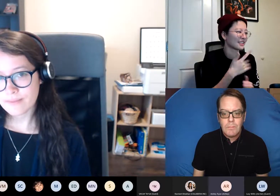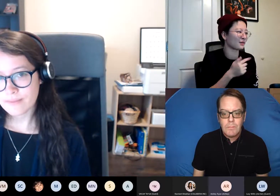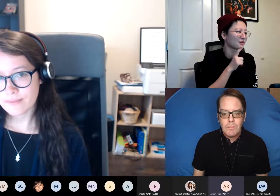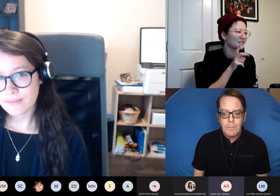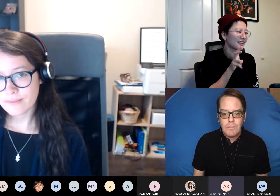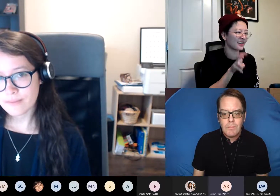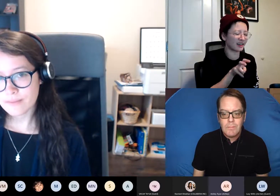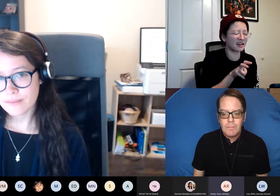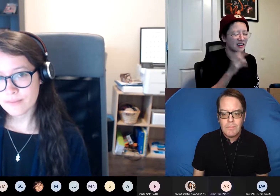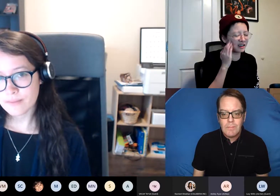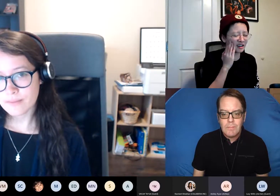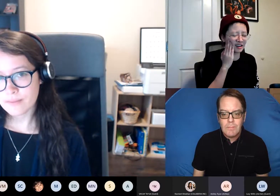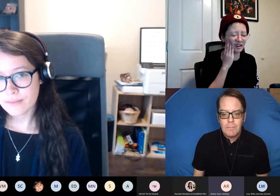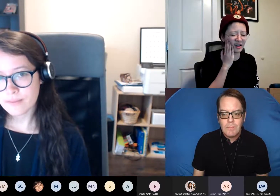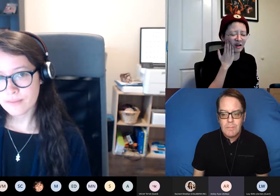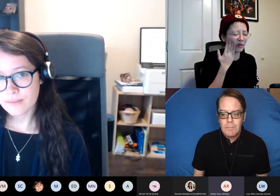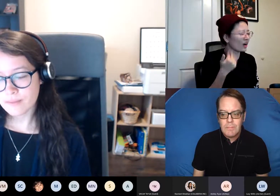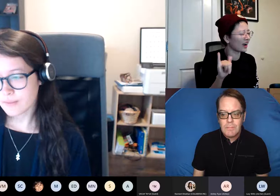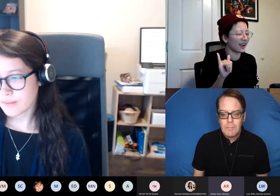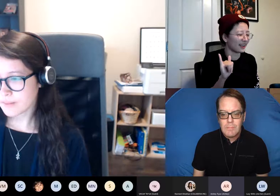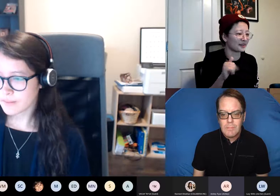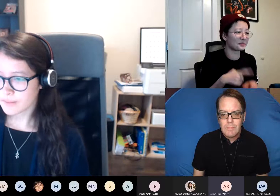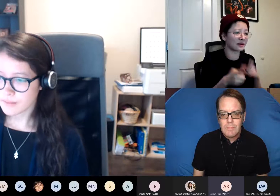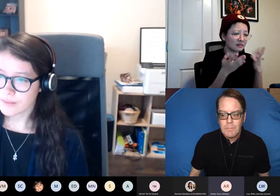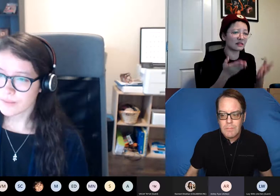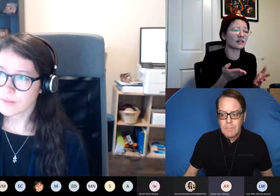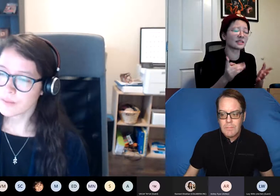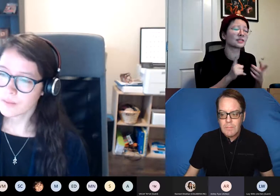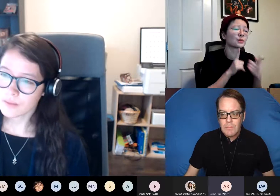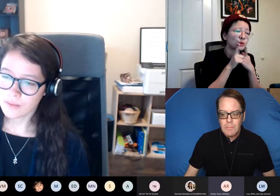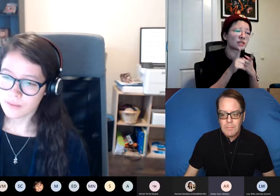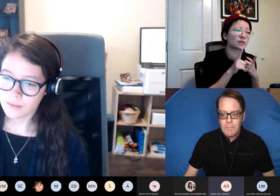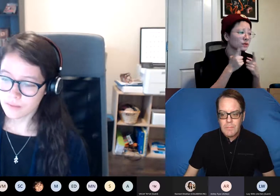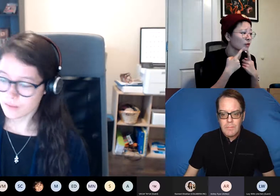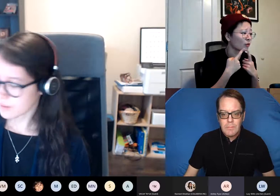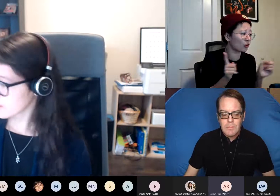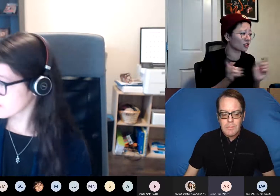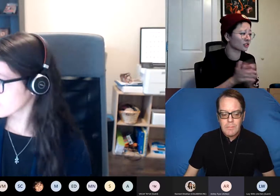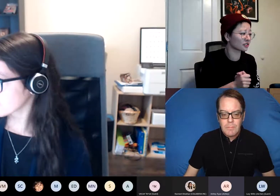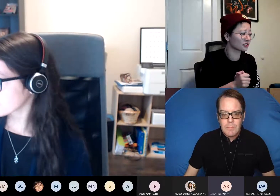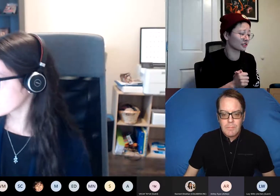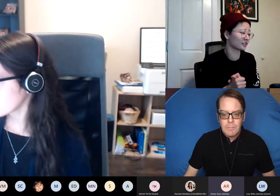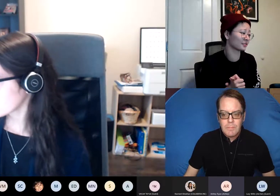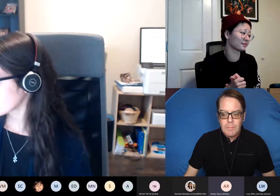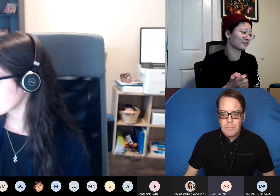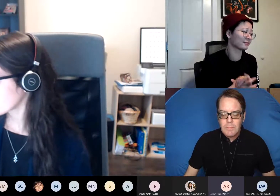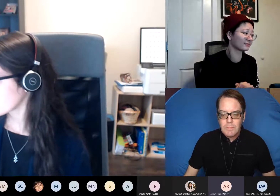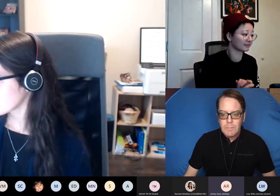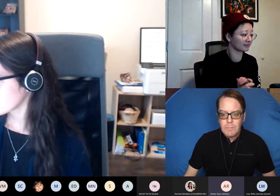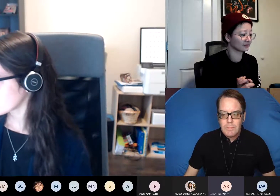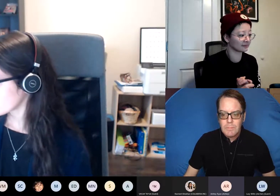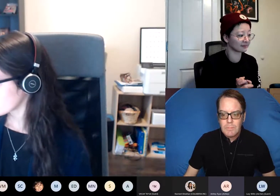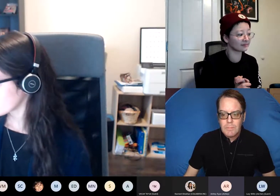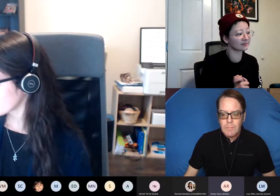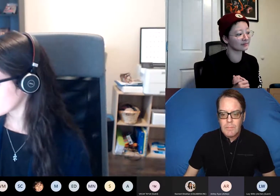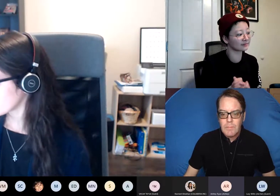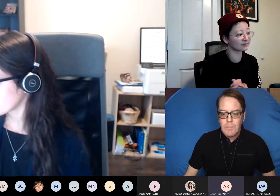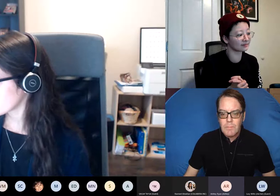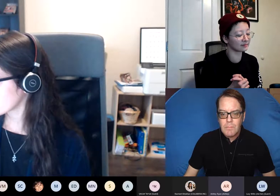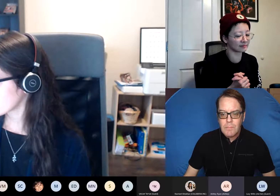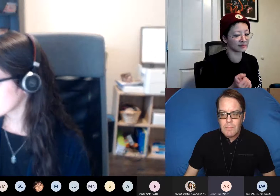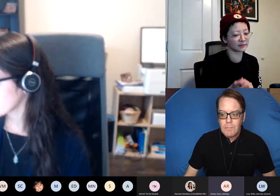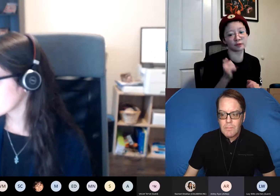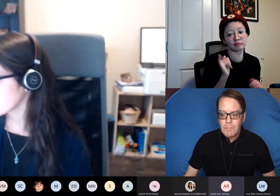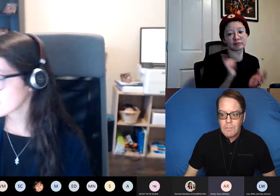You know, I think this, in comparison to ASL gloves, you may understand the feeling of why